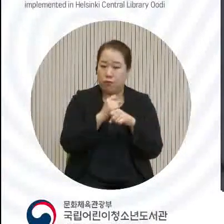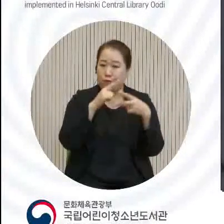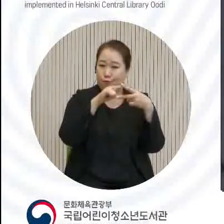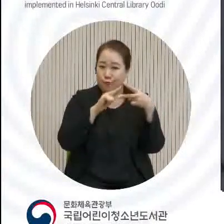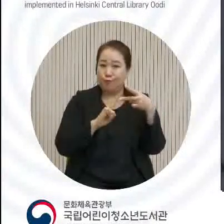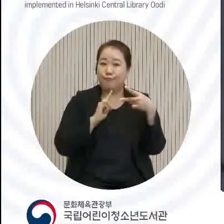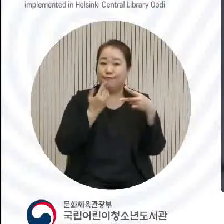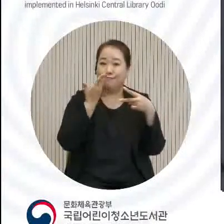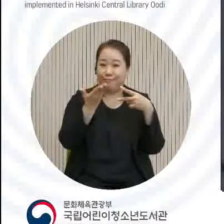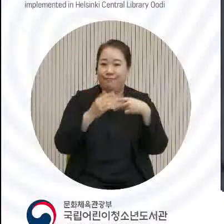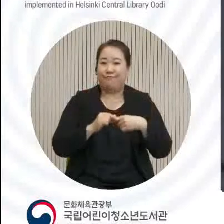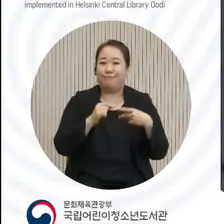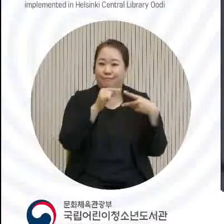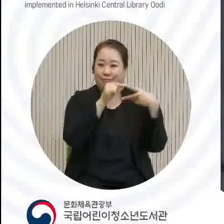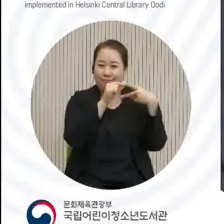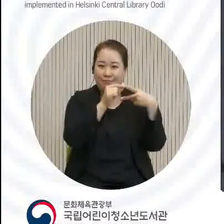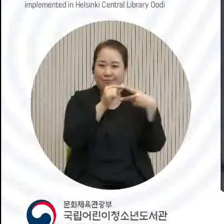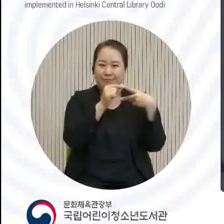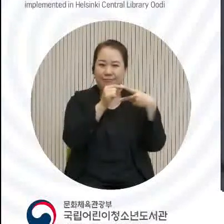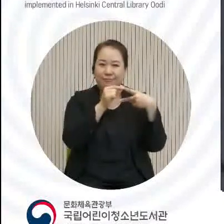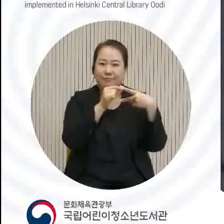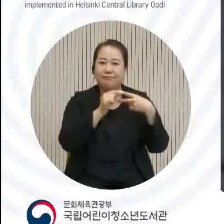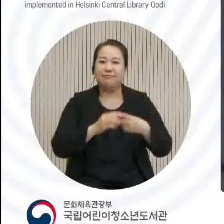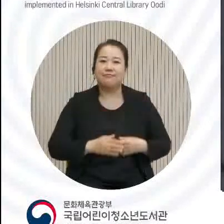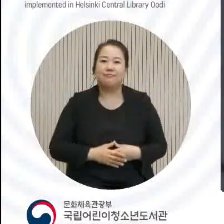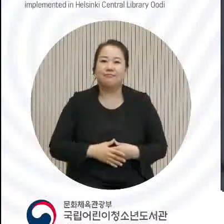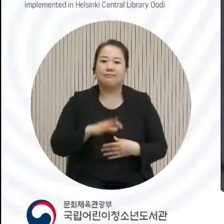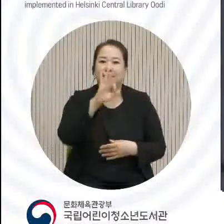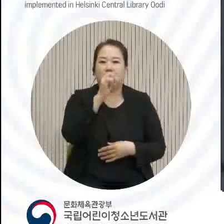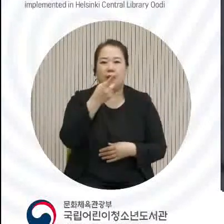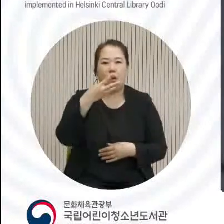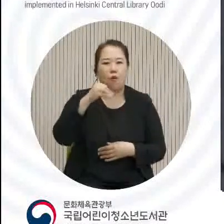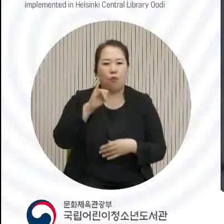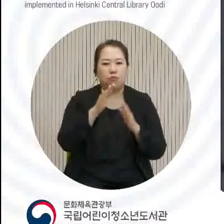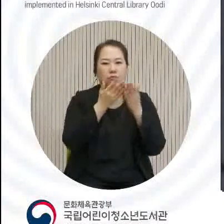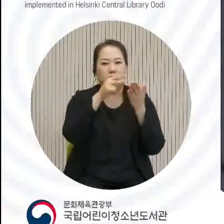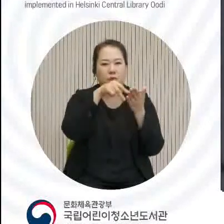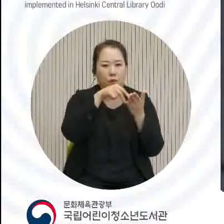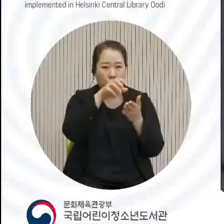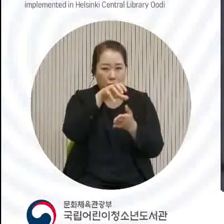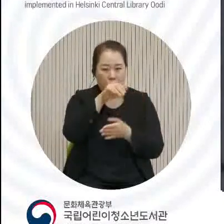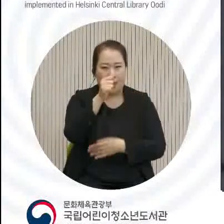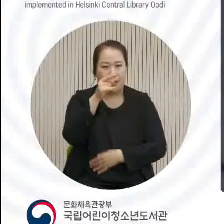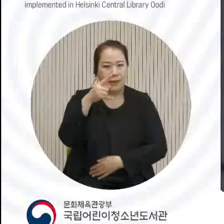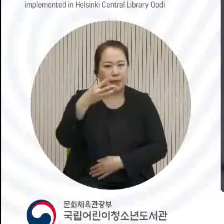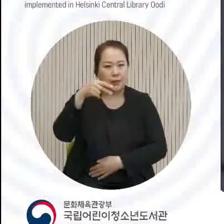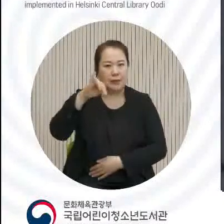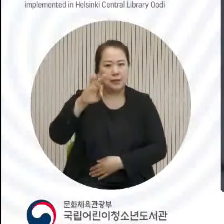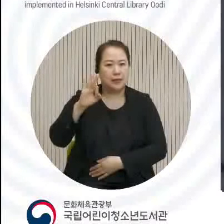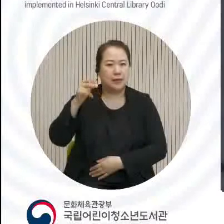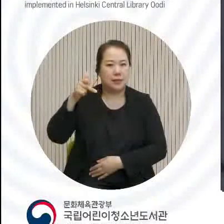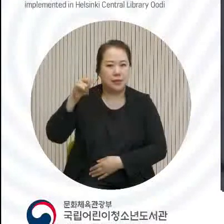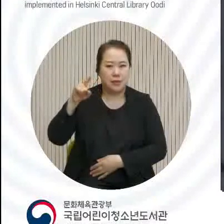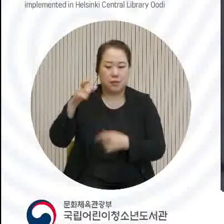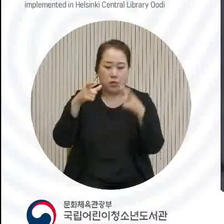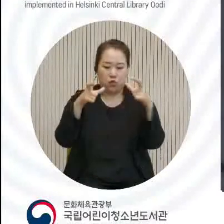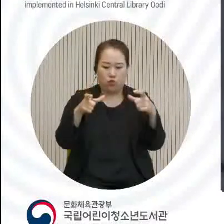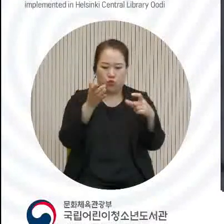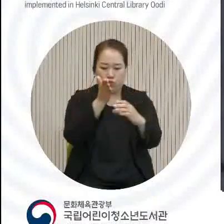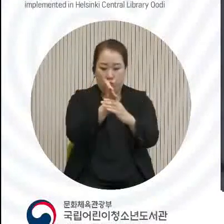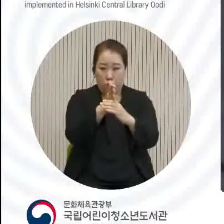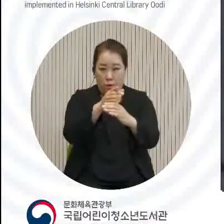Audi is located right at the center of Helsinki and has practically no schools nearby. And for